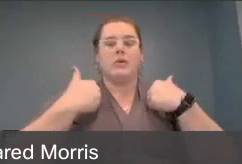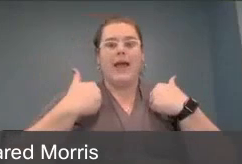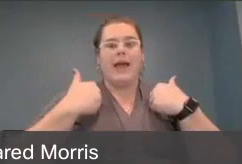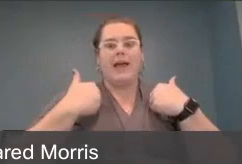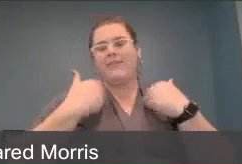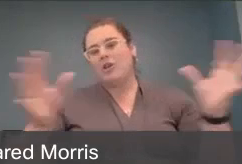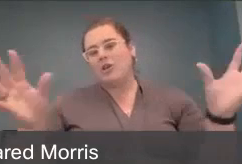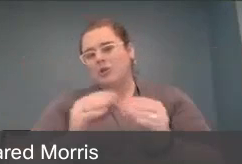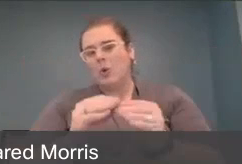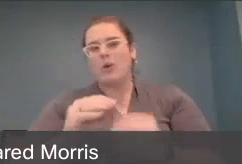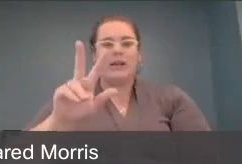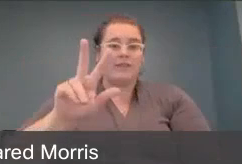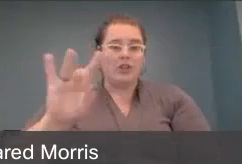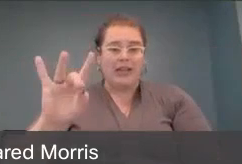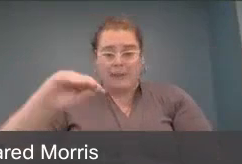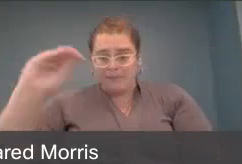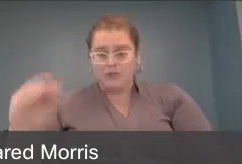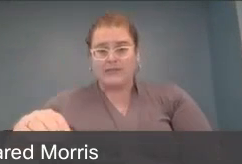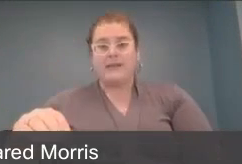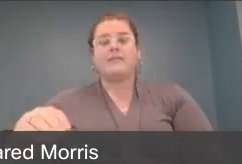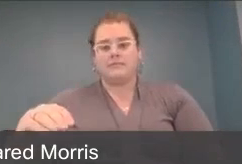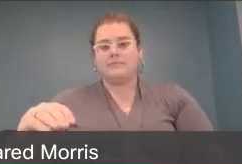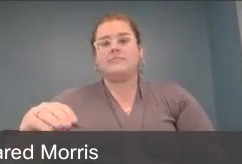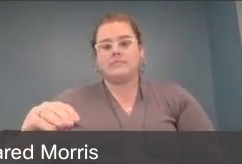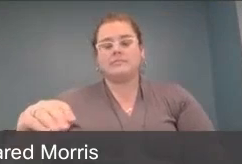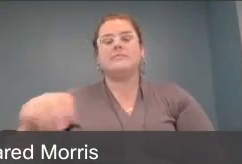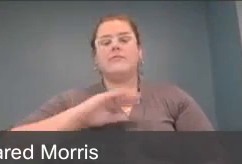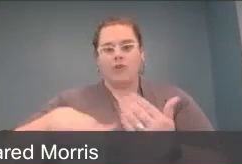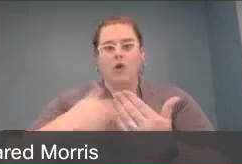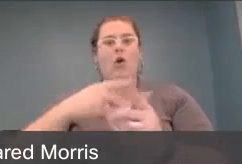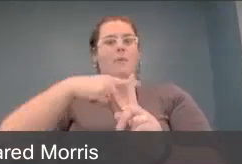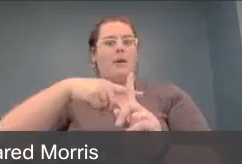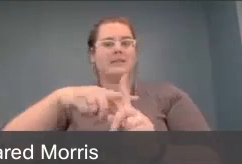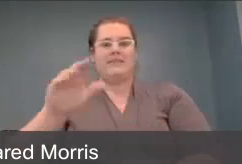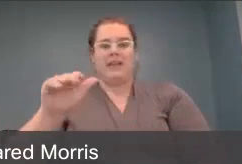total of 38% of the positive cases